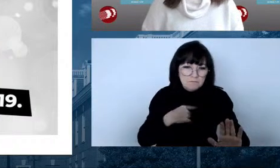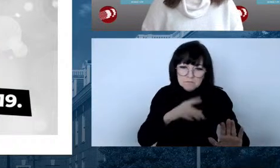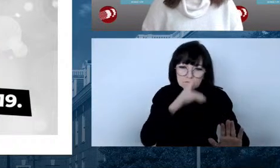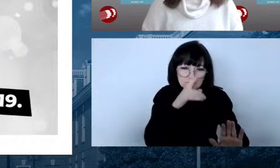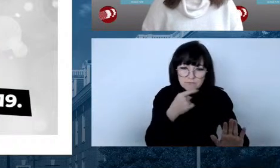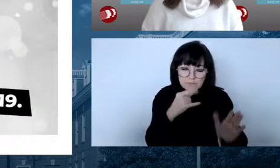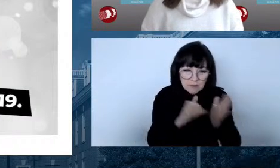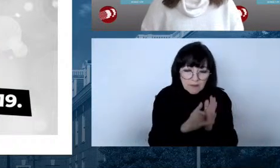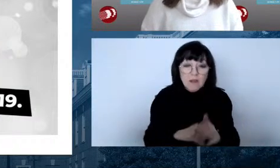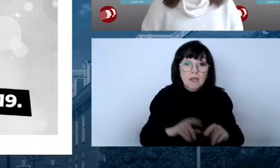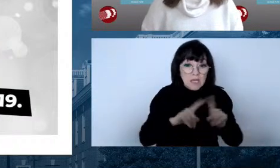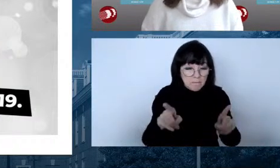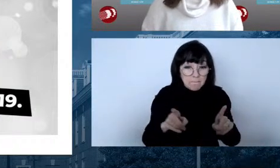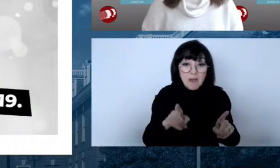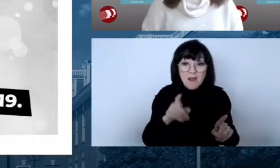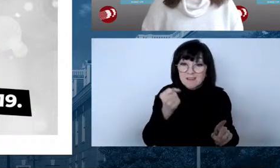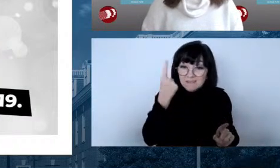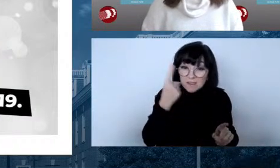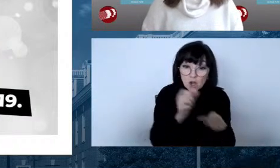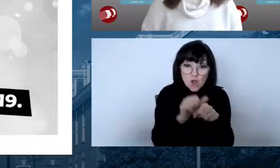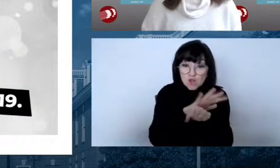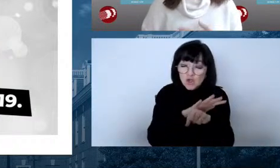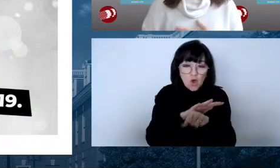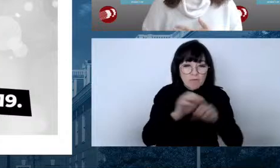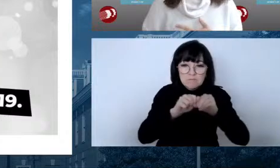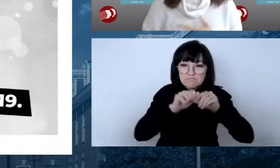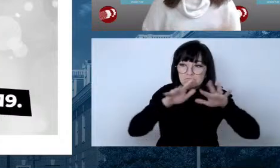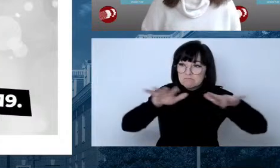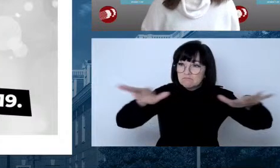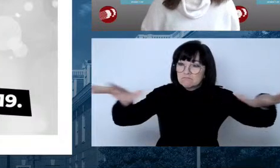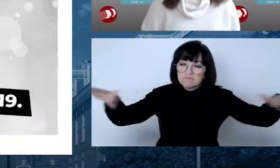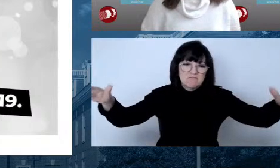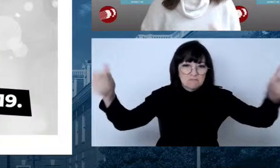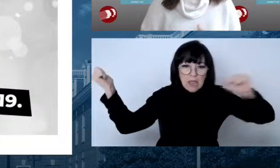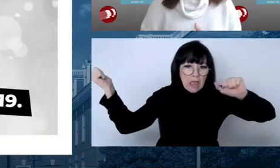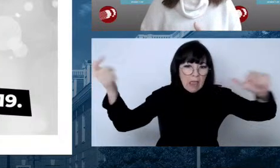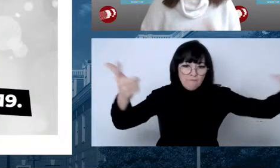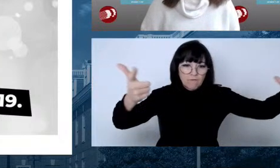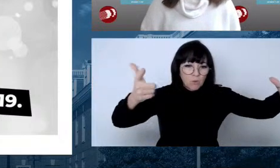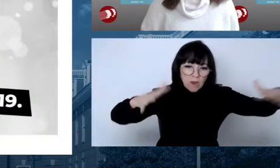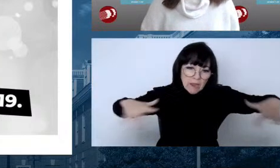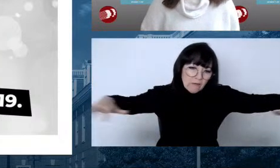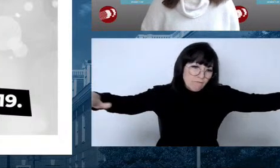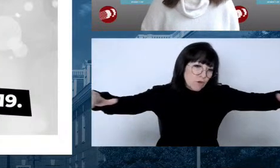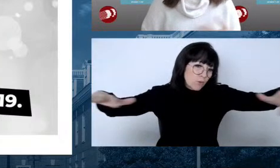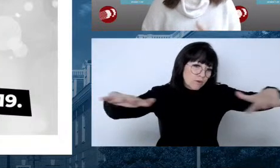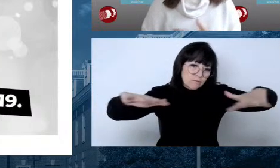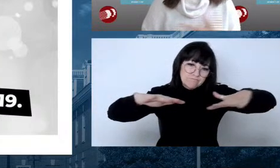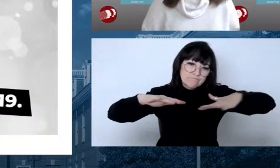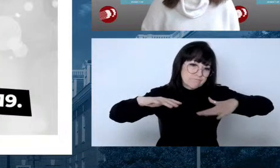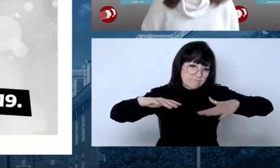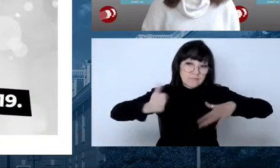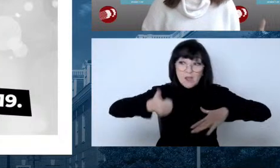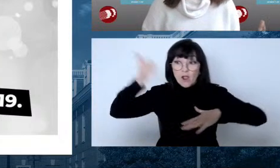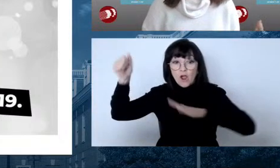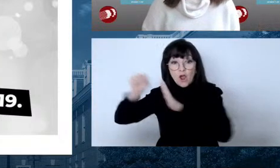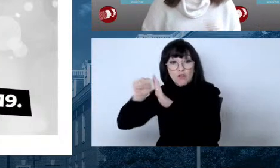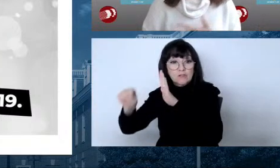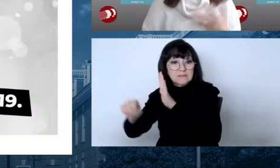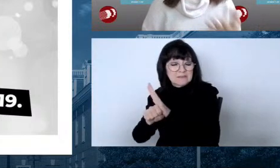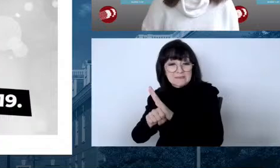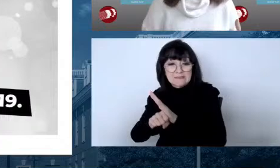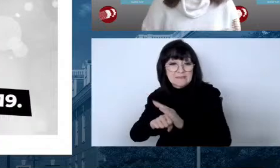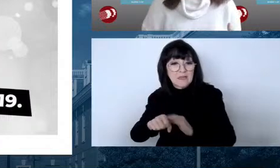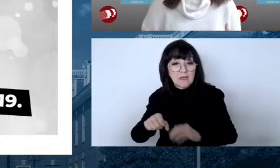is everywhere. The Omicron variant, you can see in cases from surrounding states, we're hitting record totals. We're going